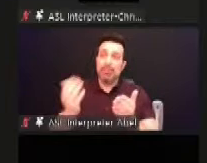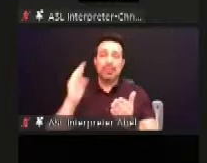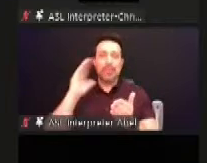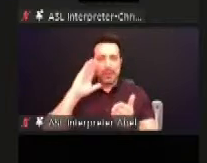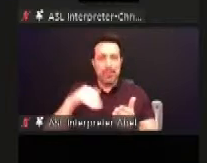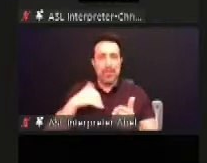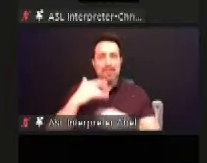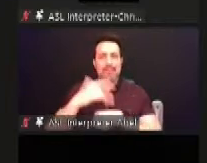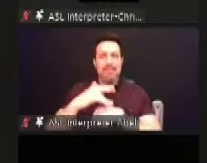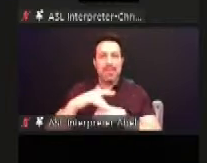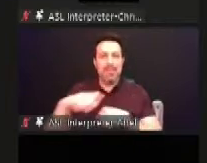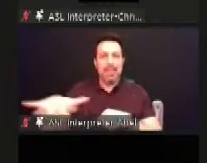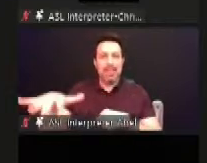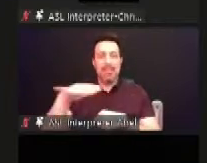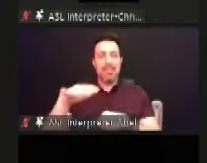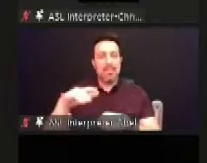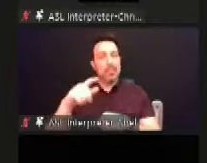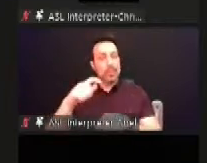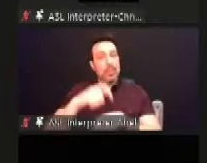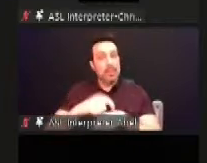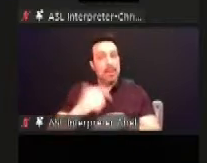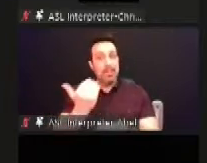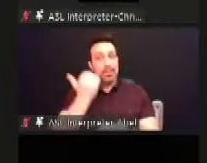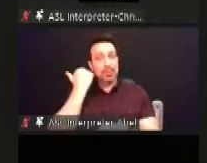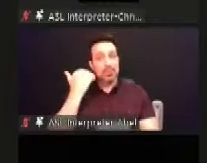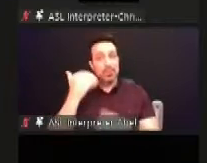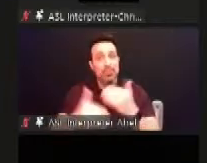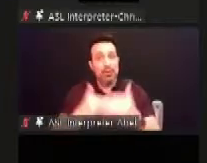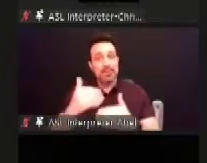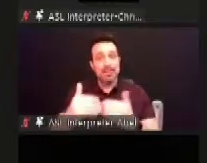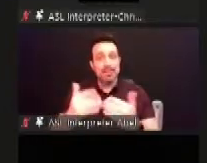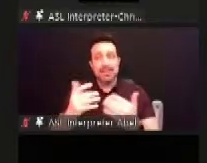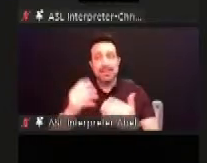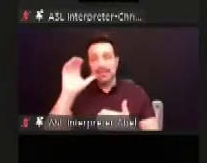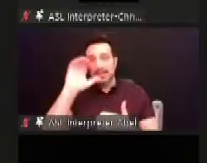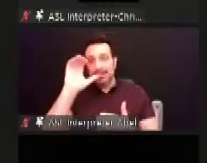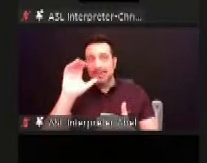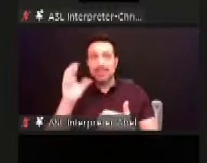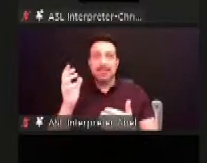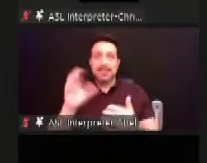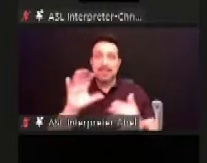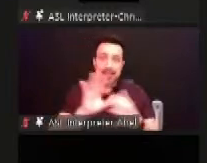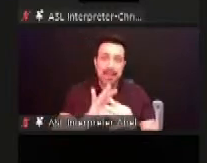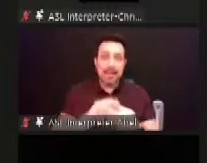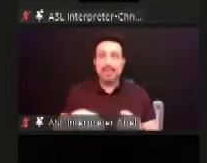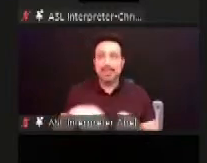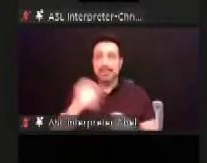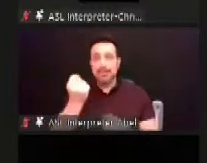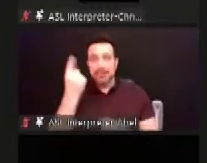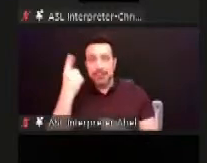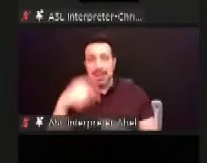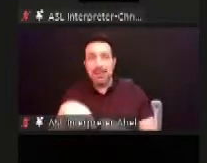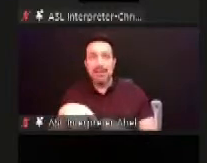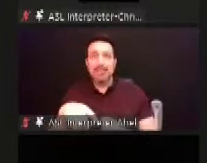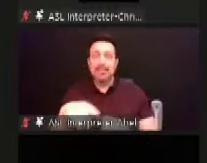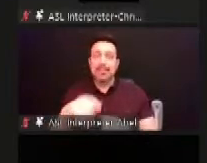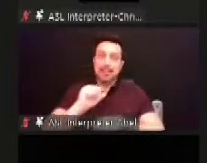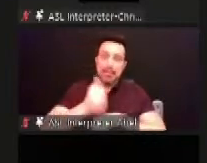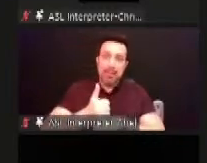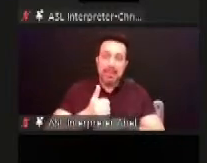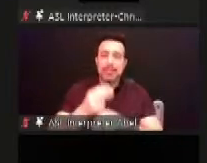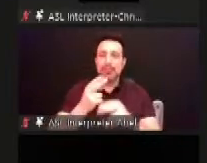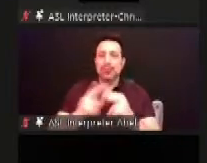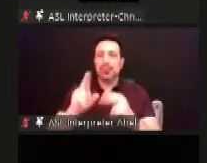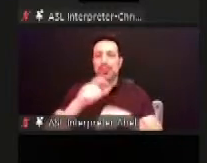but it is a time-consuming process to locate, to connect, to understand them, and to get them implemented in a short